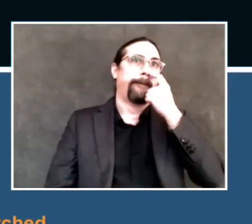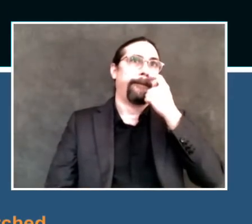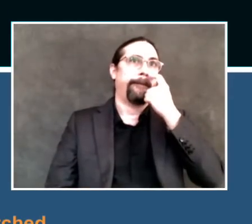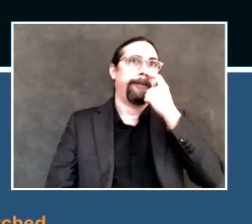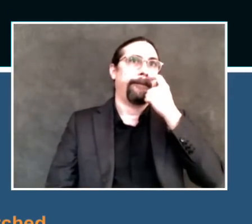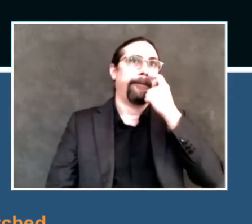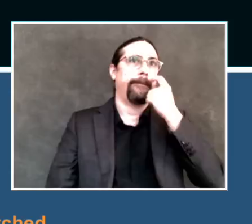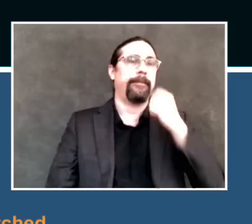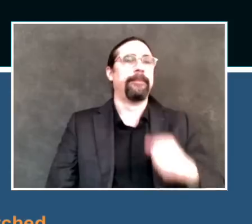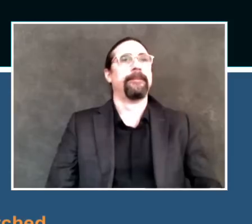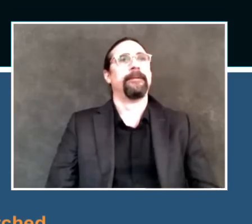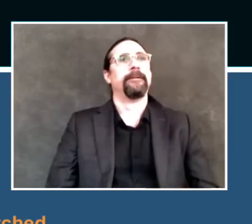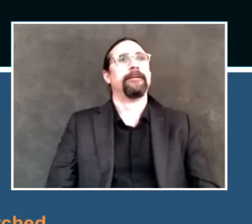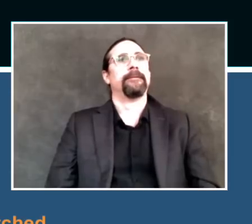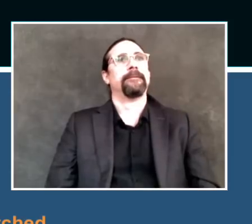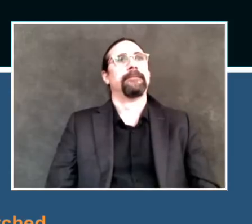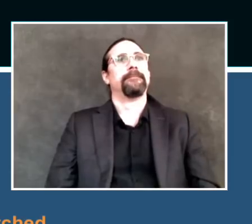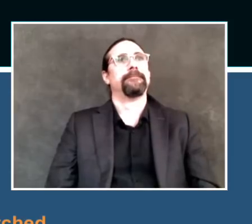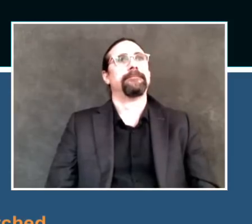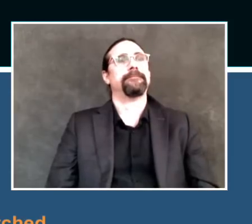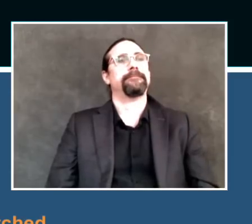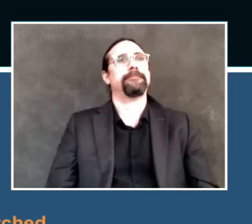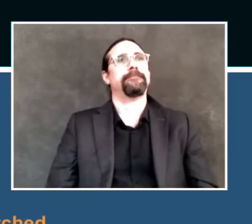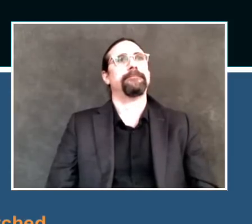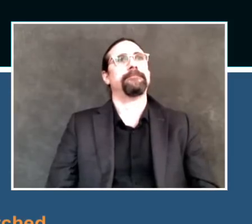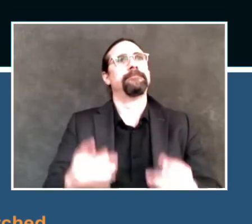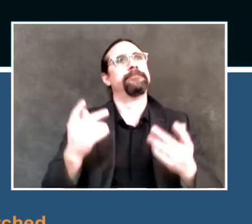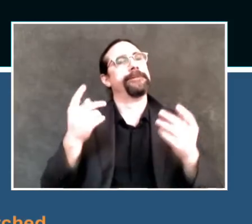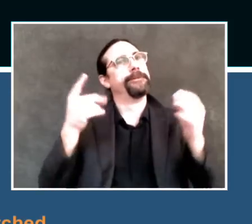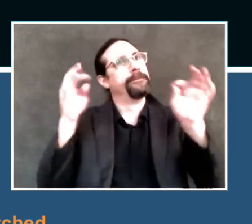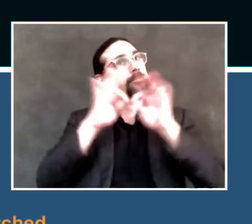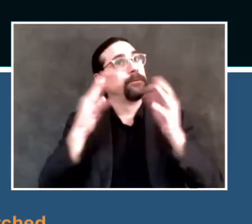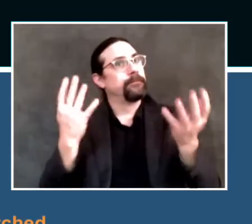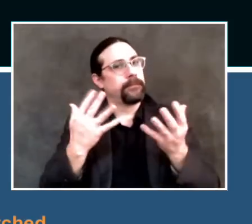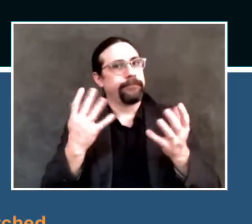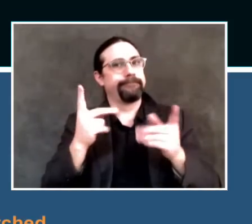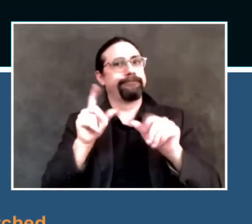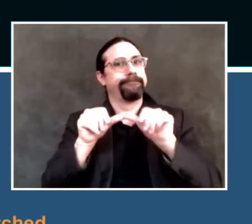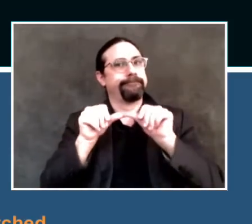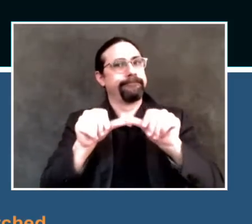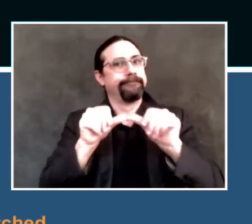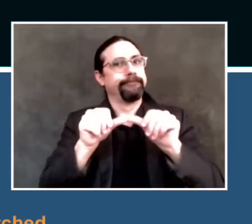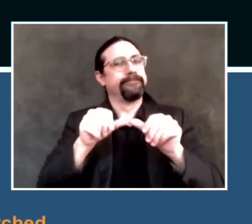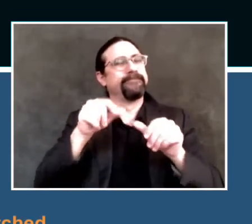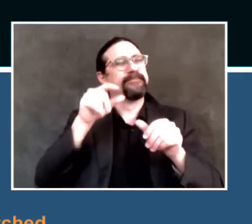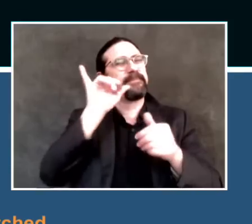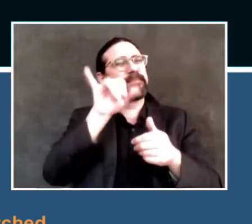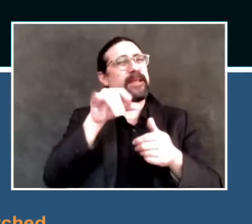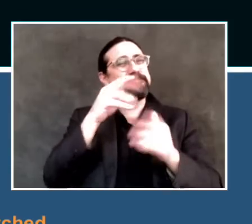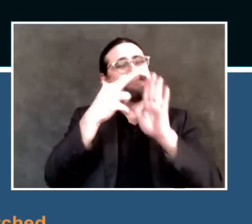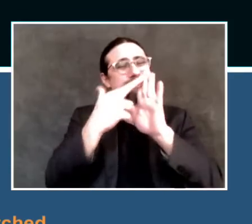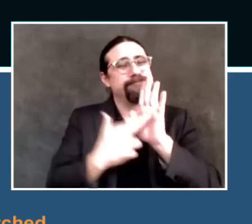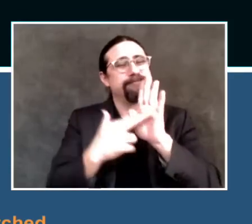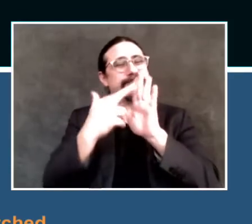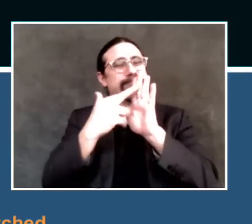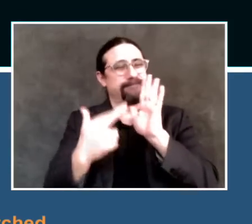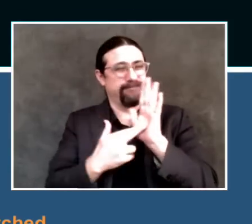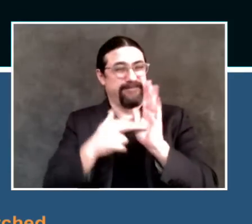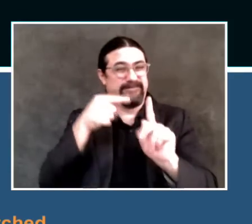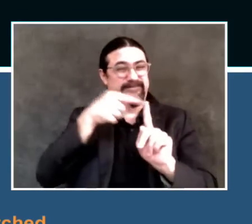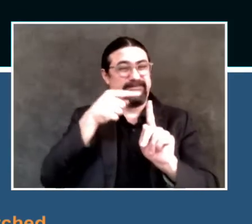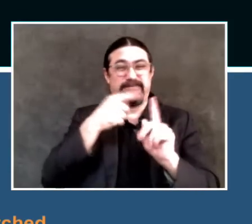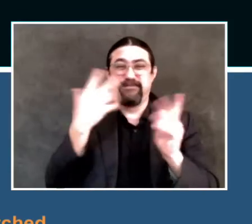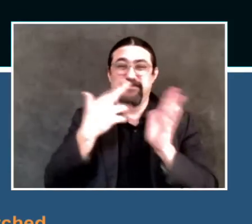place, practice social distancing, and get the support they need. And one of the things we talked about yesterday, and we'll talk obviously about the